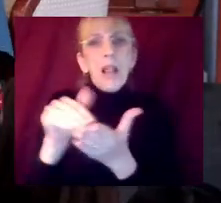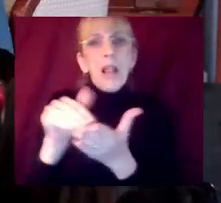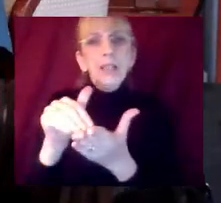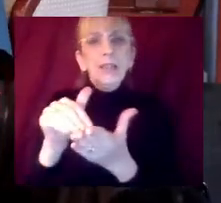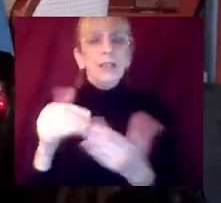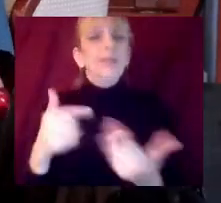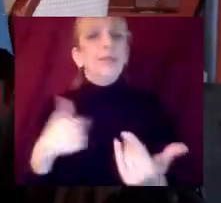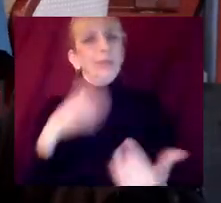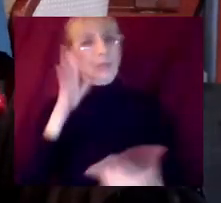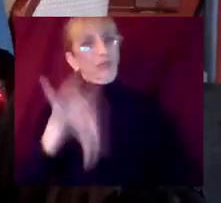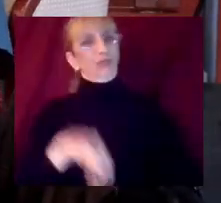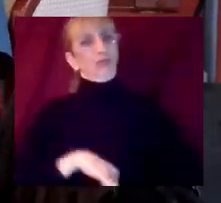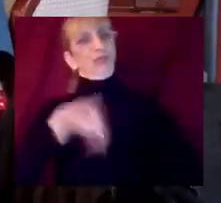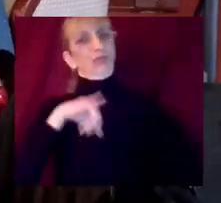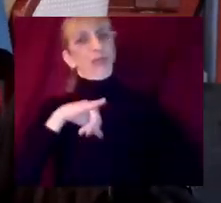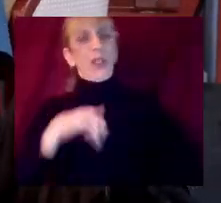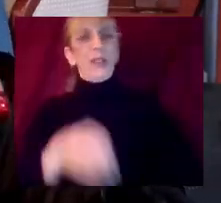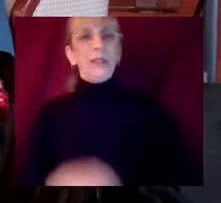that.